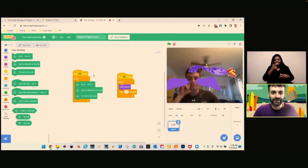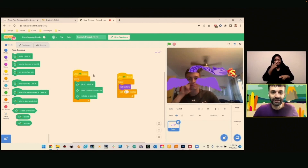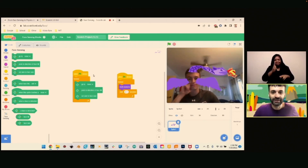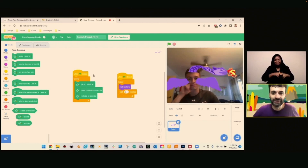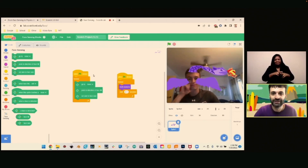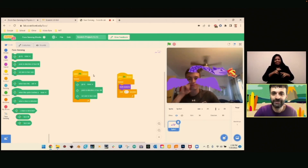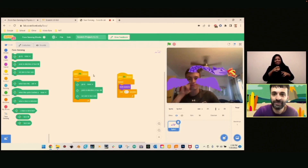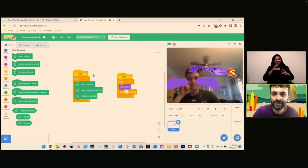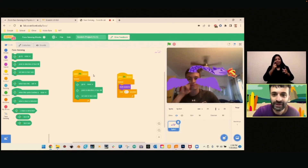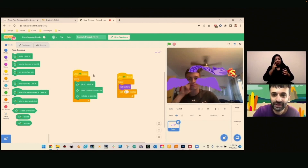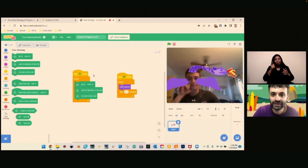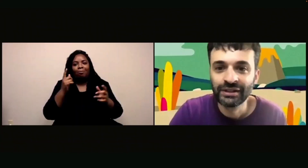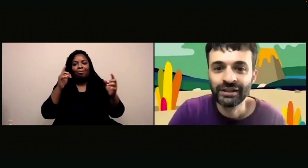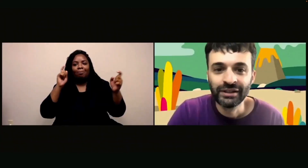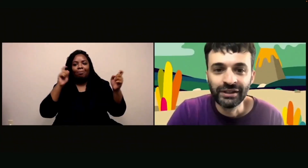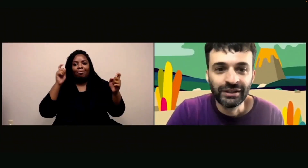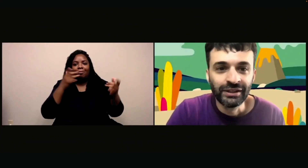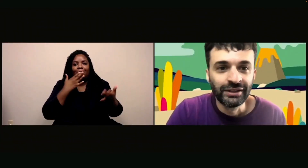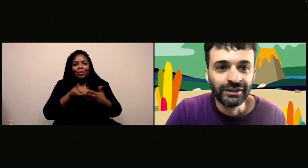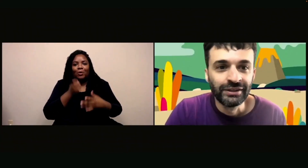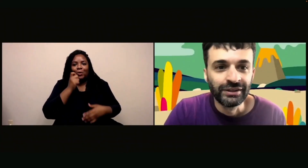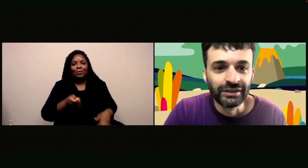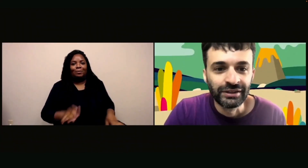time. Thank you.